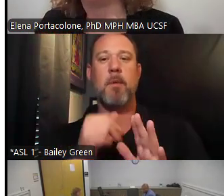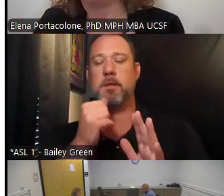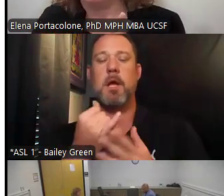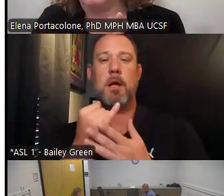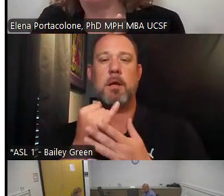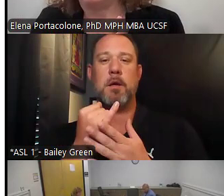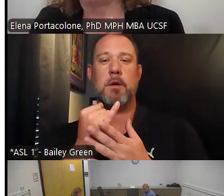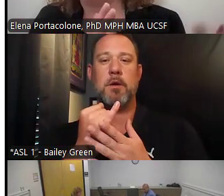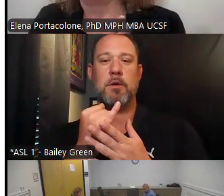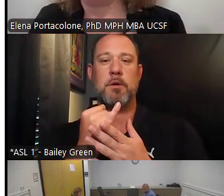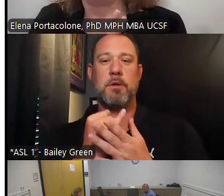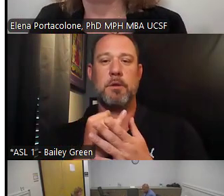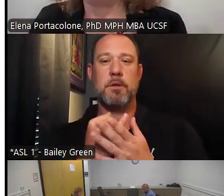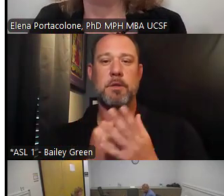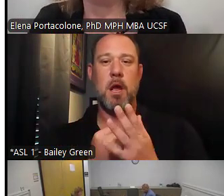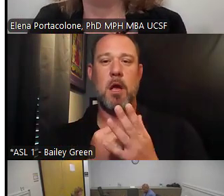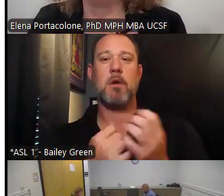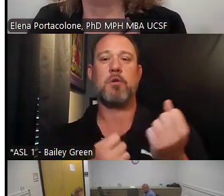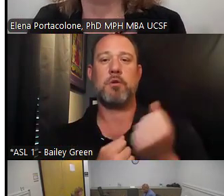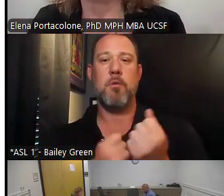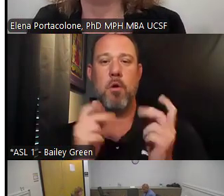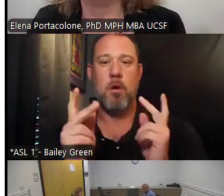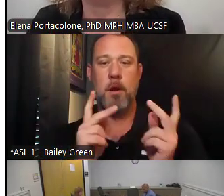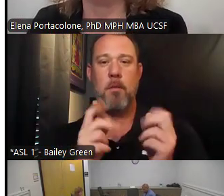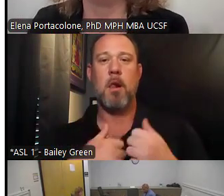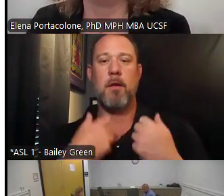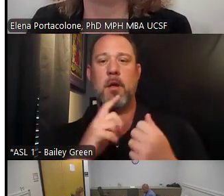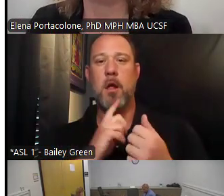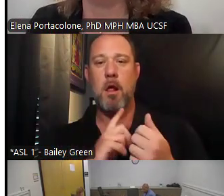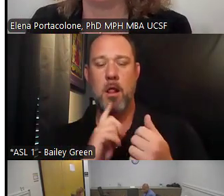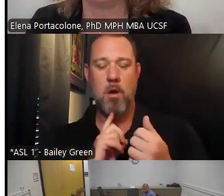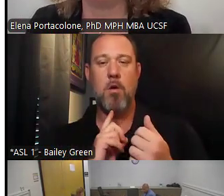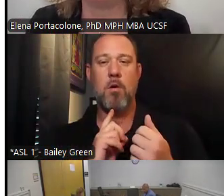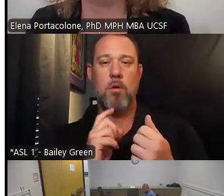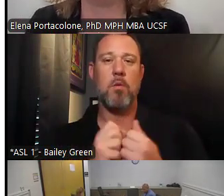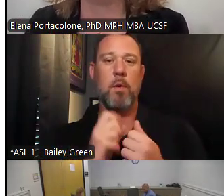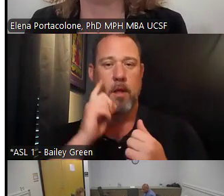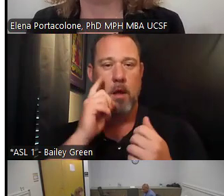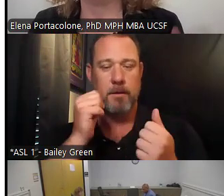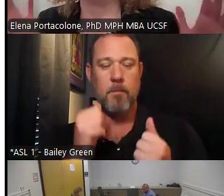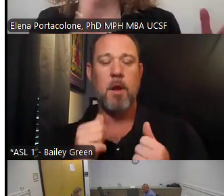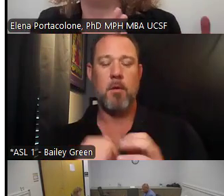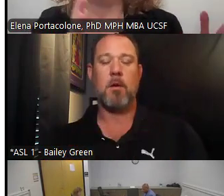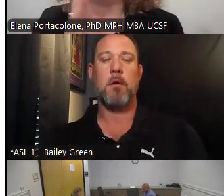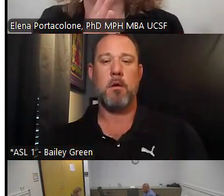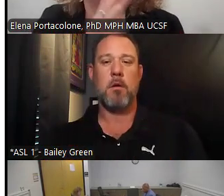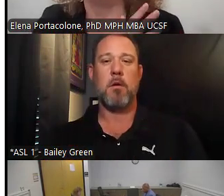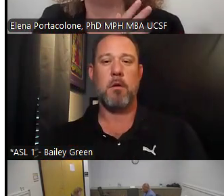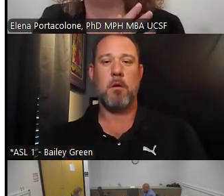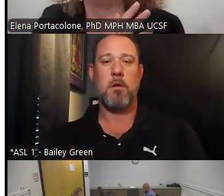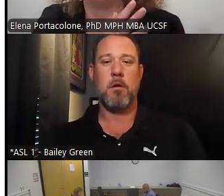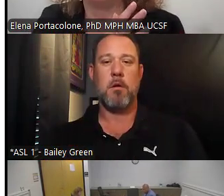designed, unfortunately, to support people living alone with cognitive impairment because of the focus